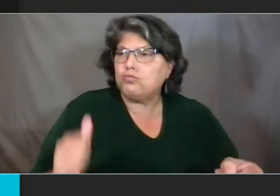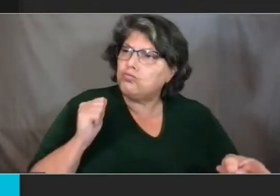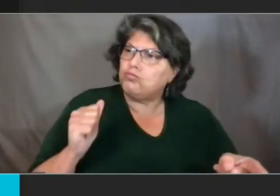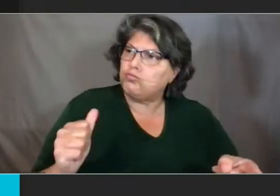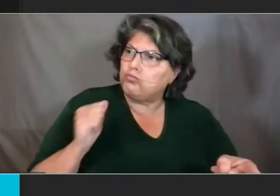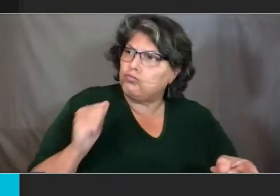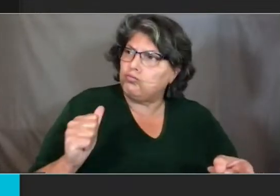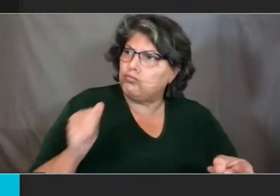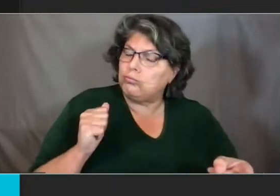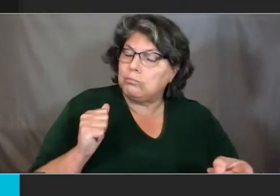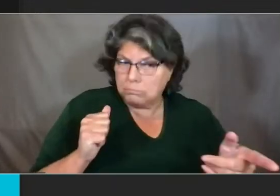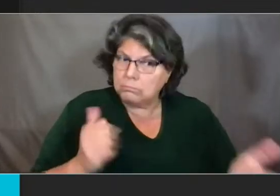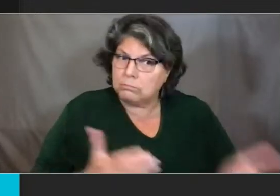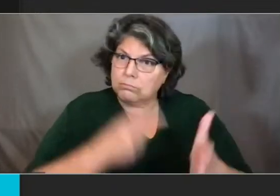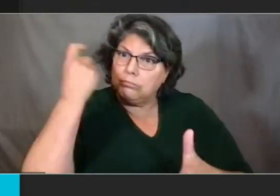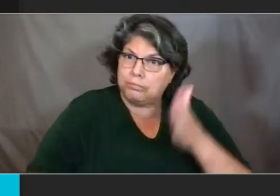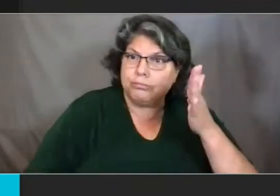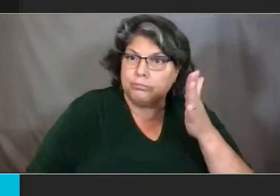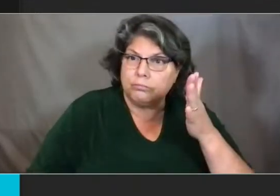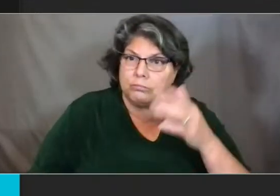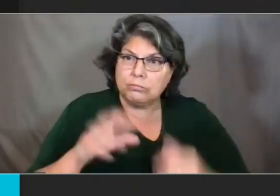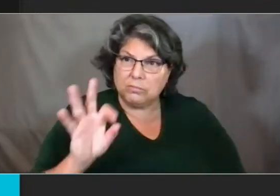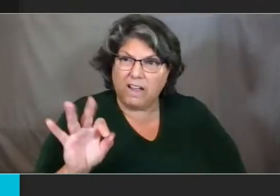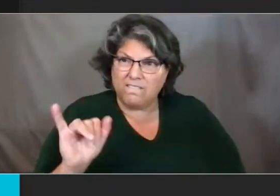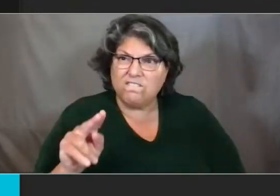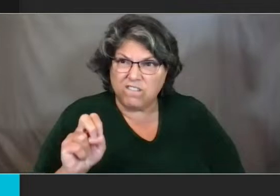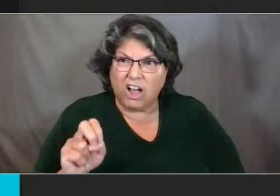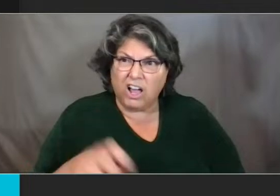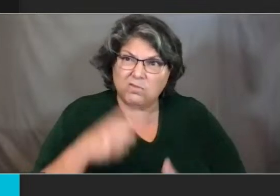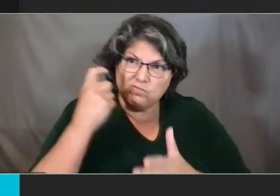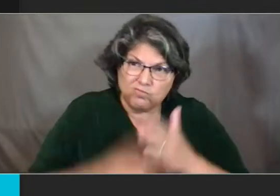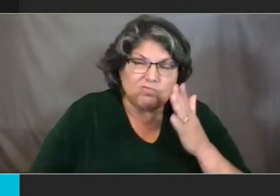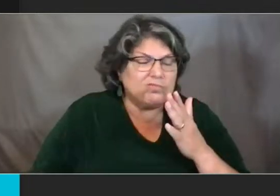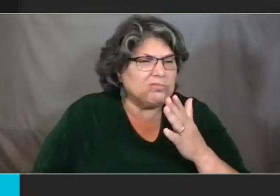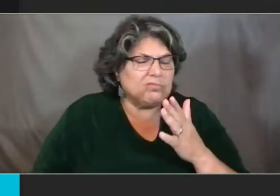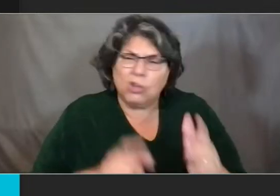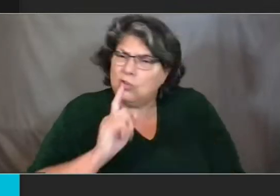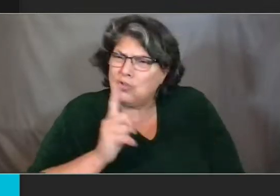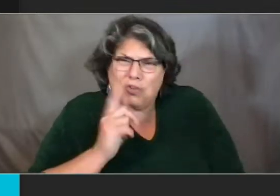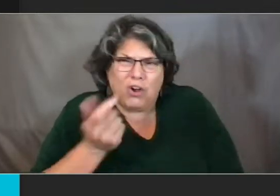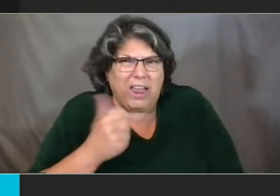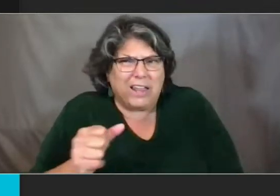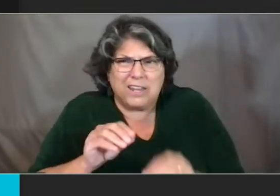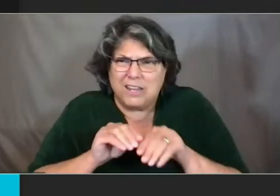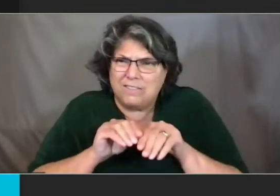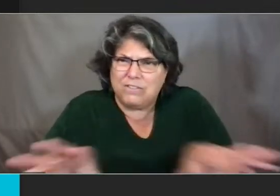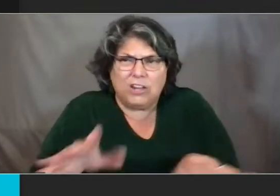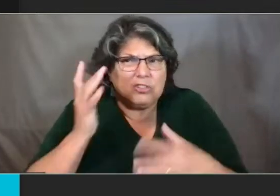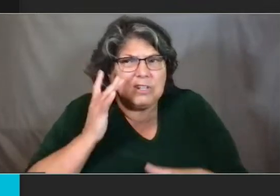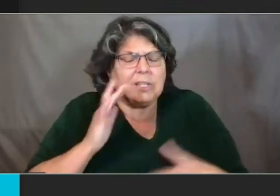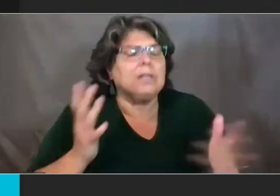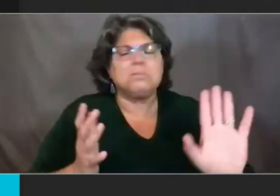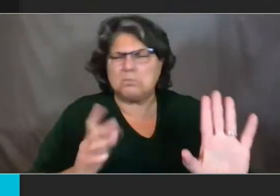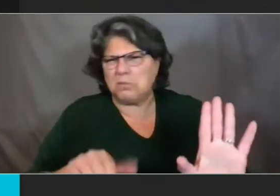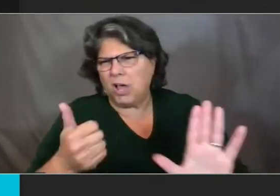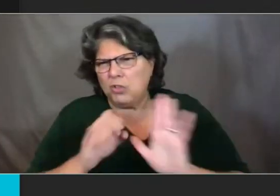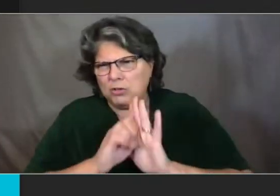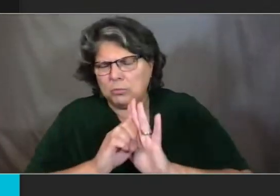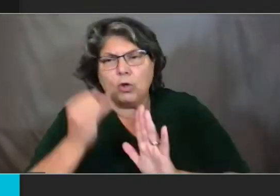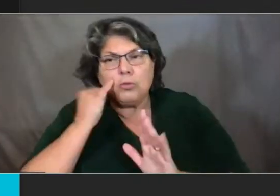can be a fine. And this is the same with any infectious disease. For example, imagine a person with